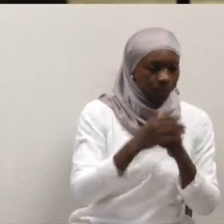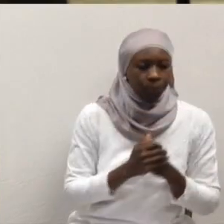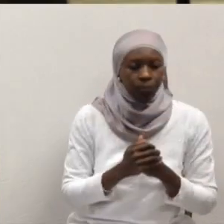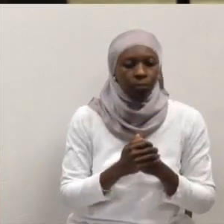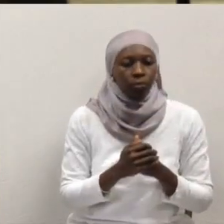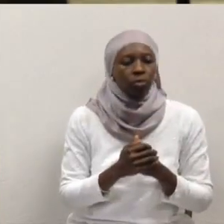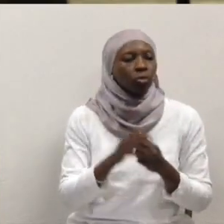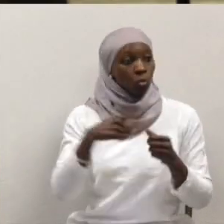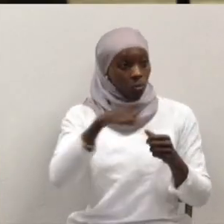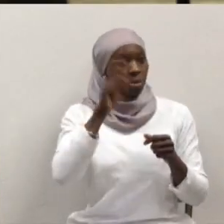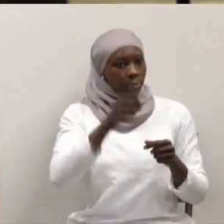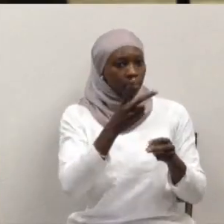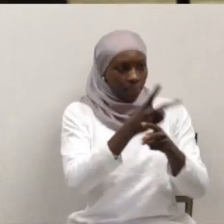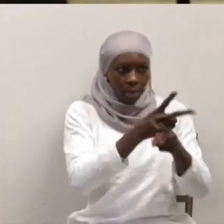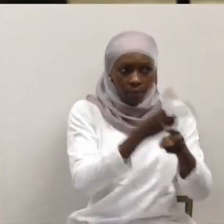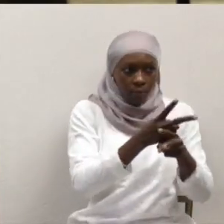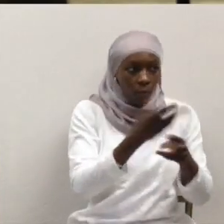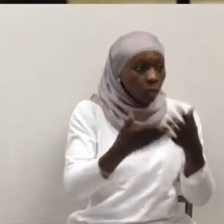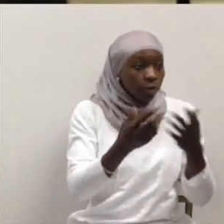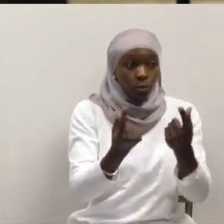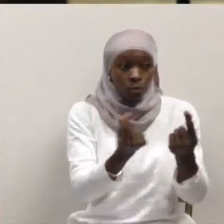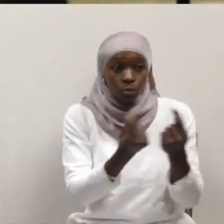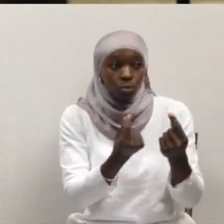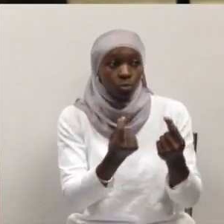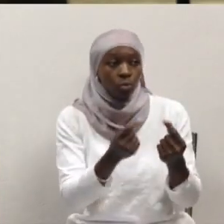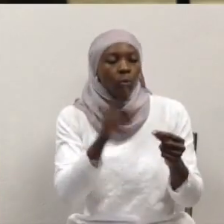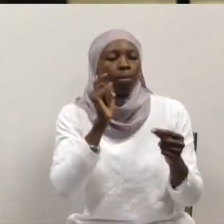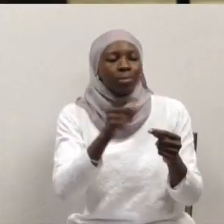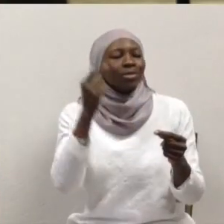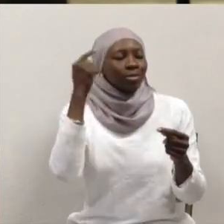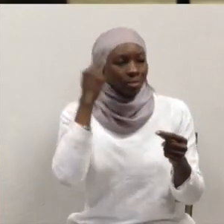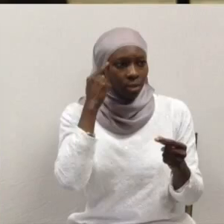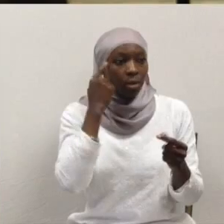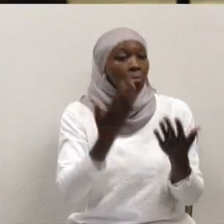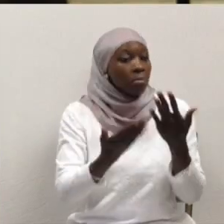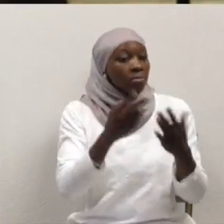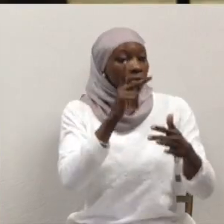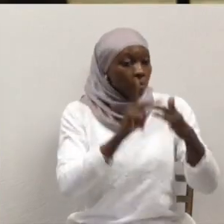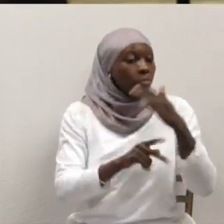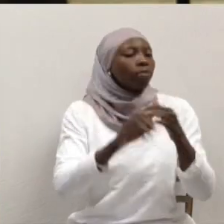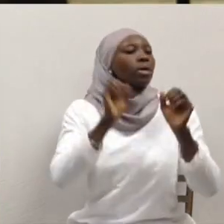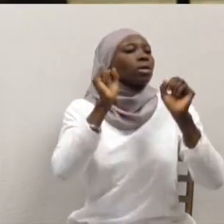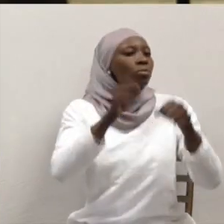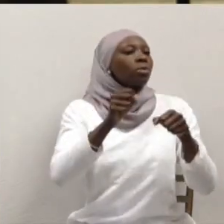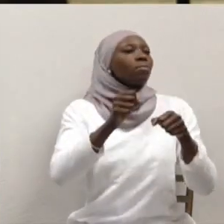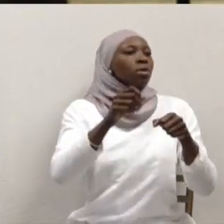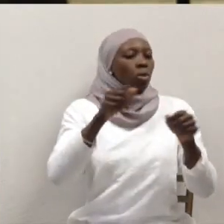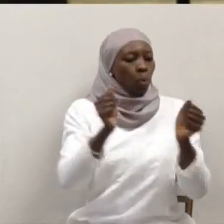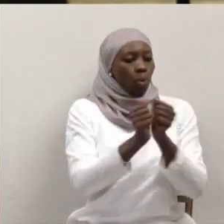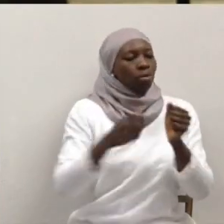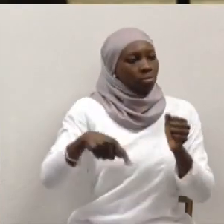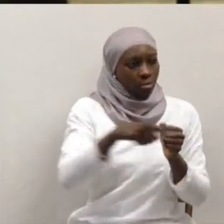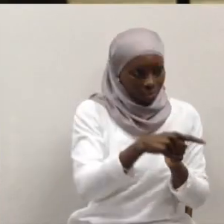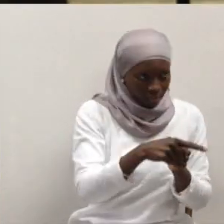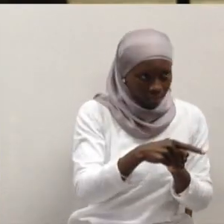anything, we have to remember, the Prophet could have been with us. What would we have done if the Prophet were